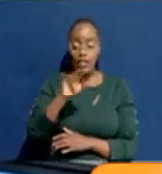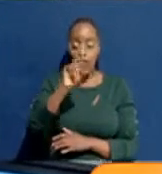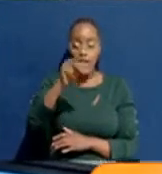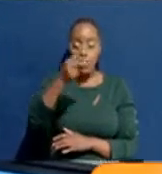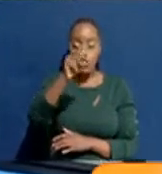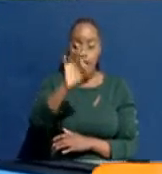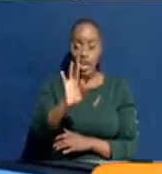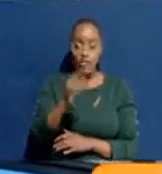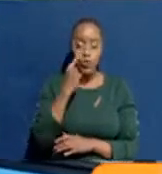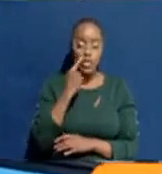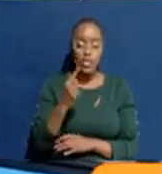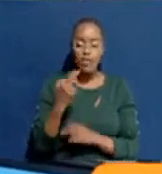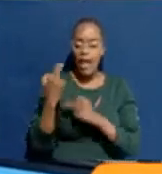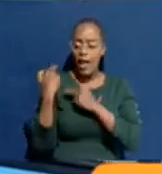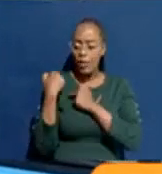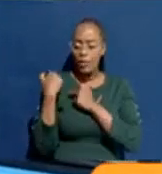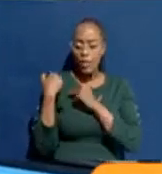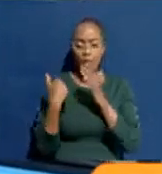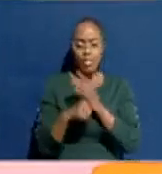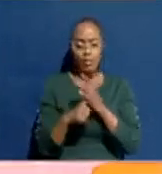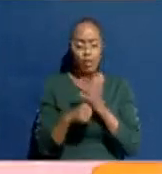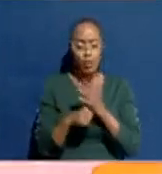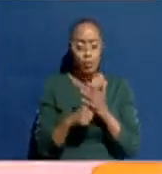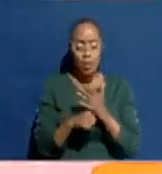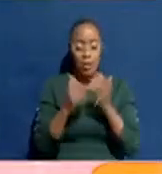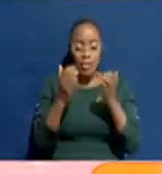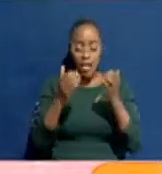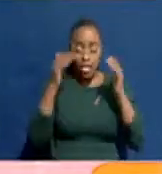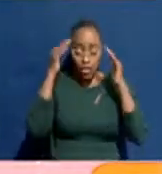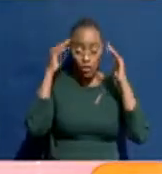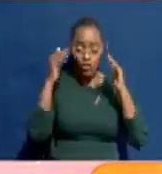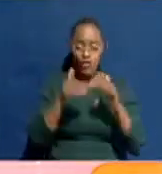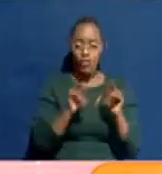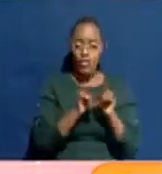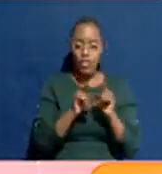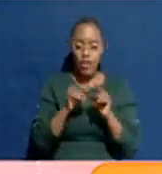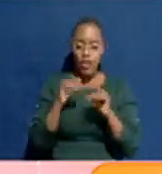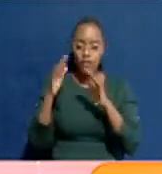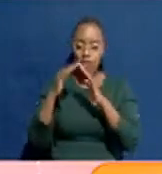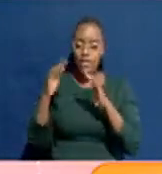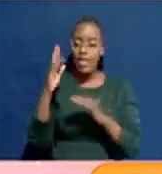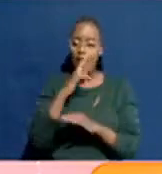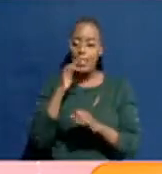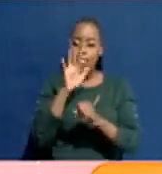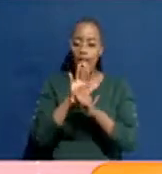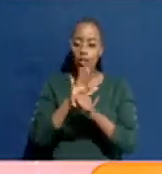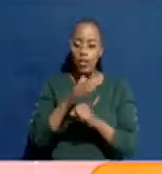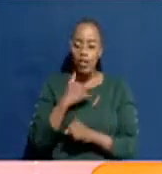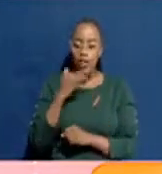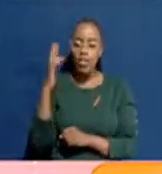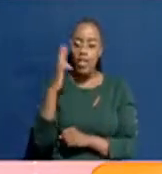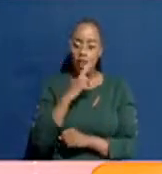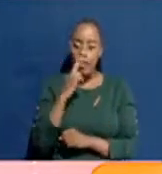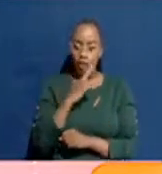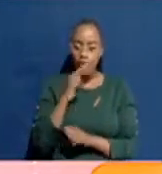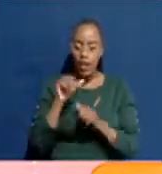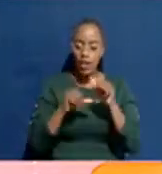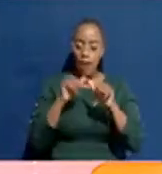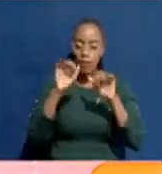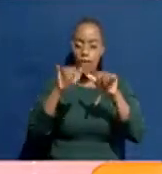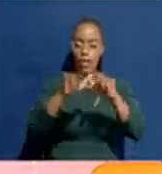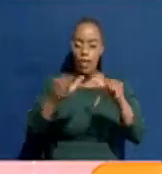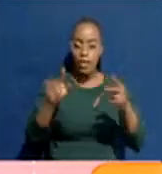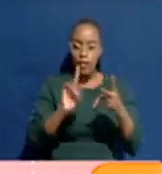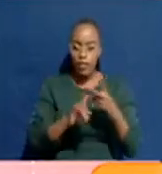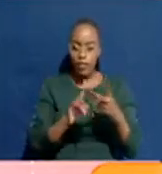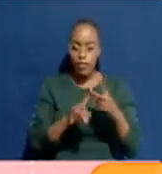NHIF, accountability. So they need to look at, and you know, around housing, the risks are many. Mm-hmm. There's risks around the land. There